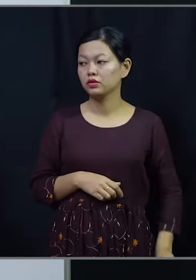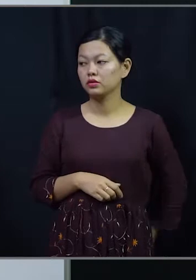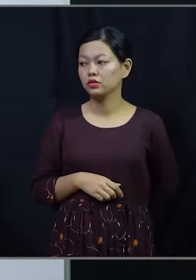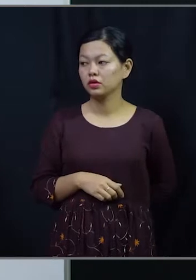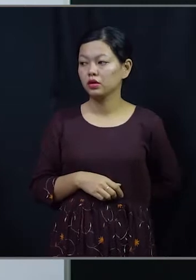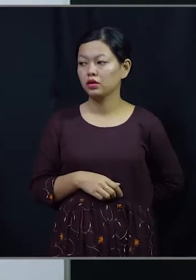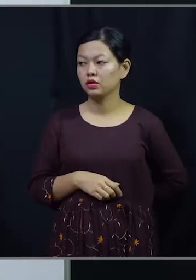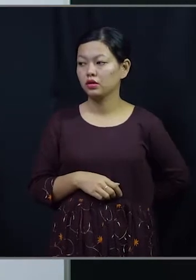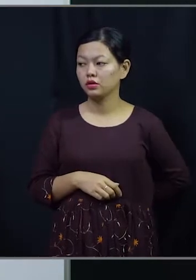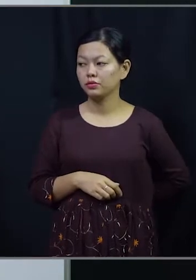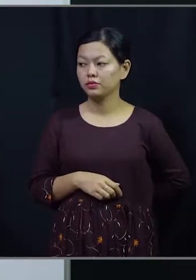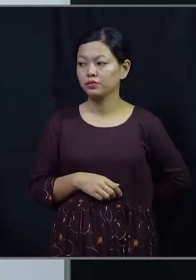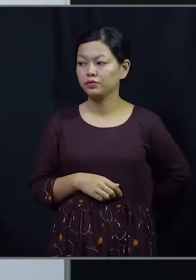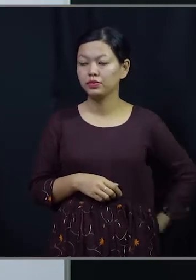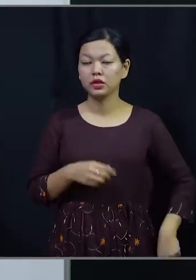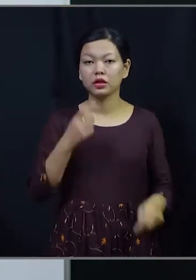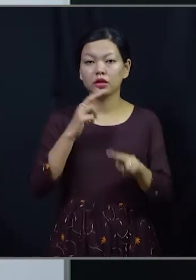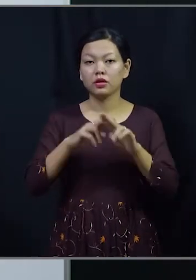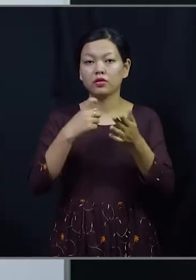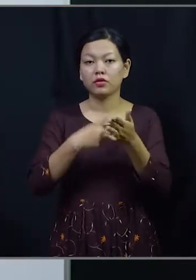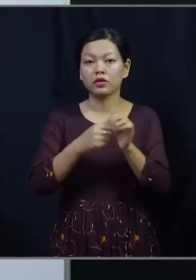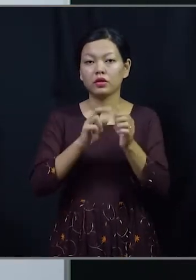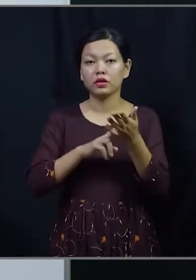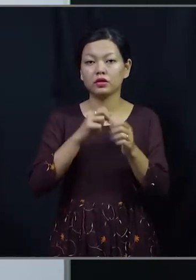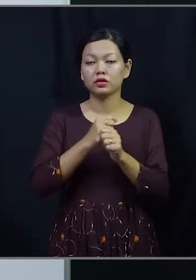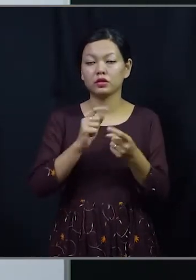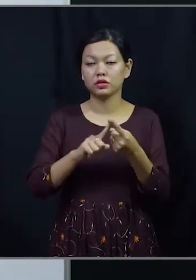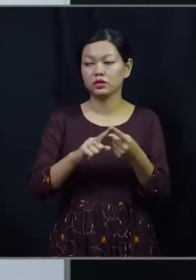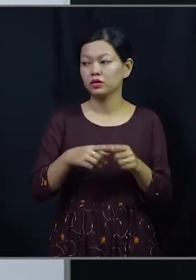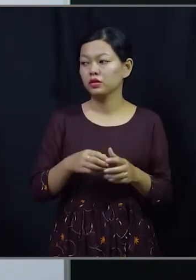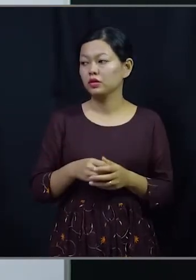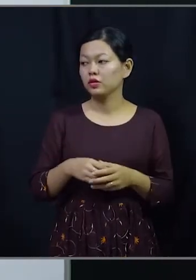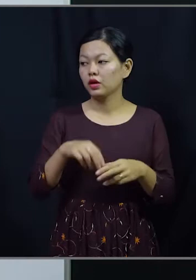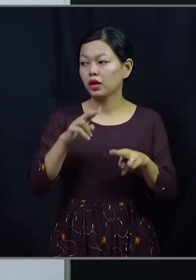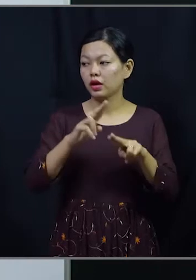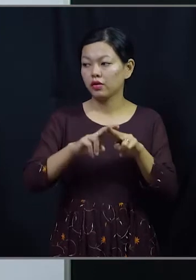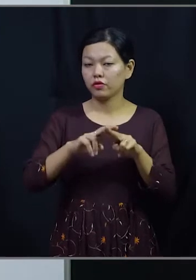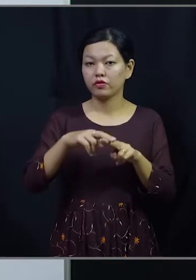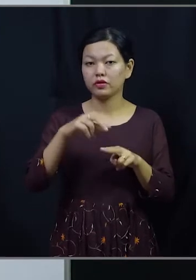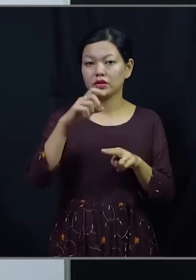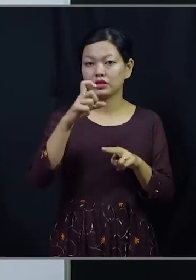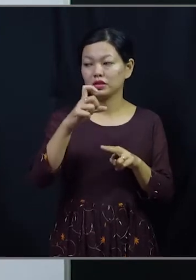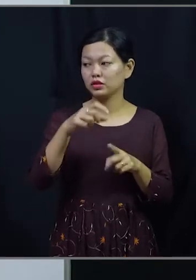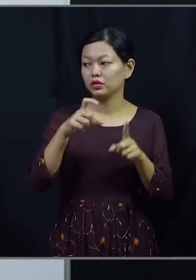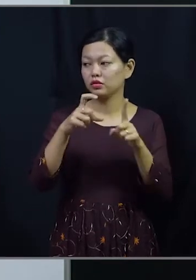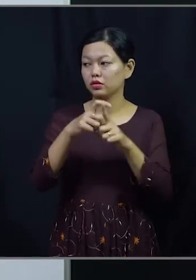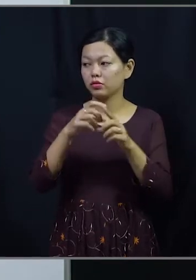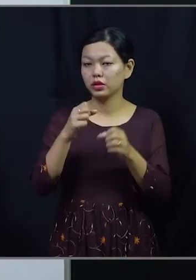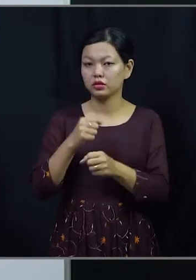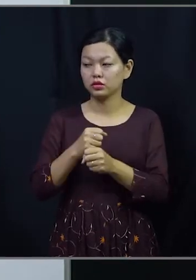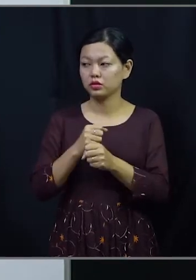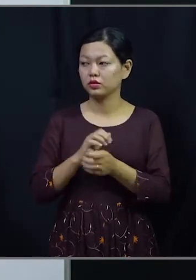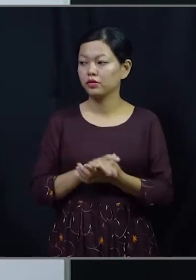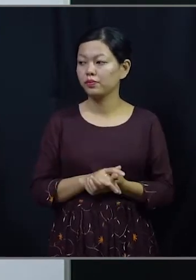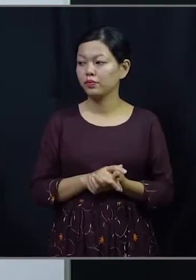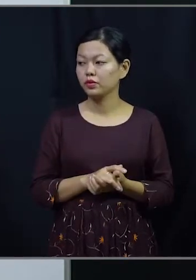if range f is a subset of domain g, then g of f exists. Suppose if range g is a subset